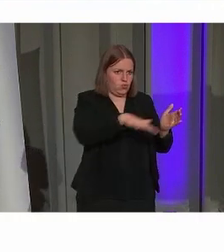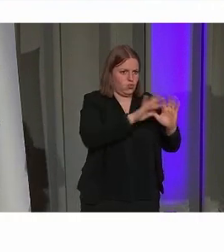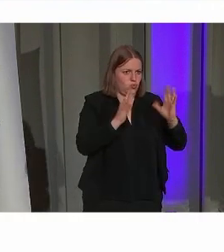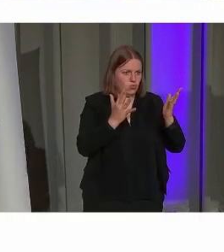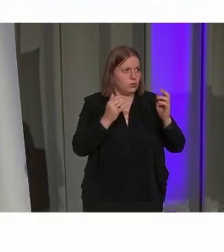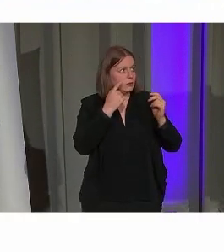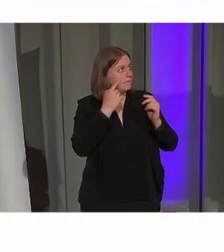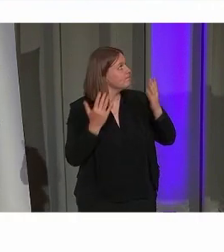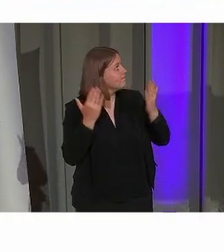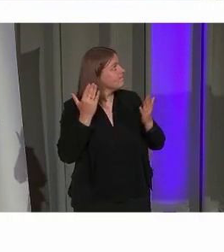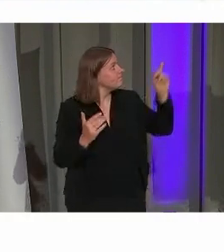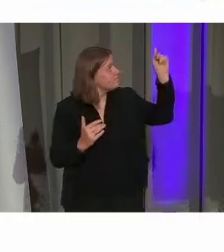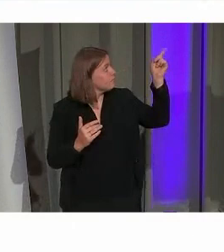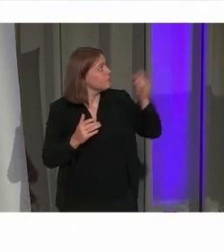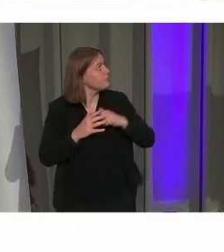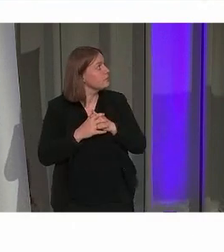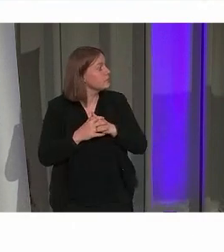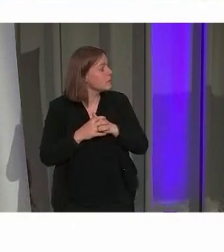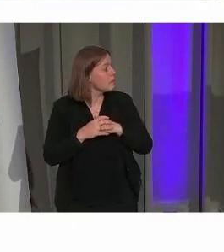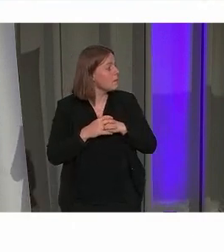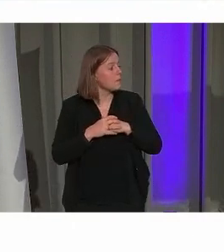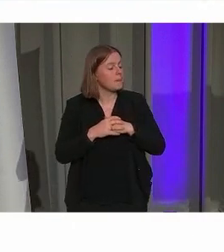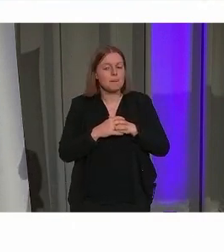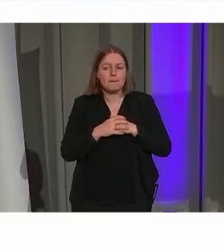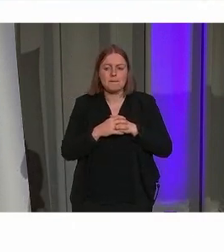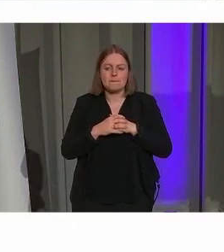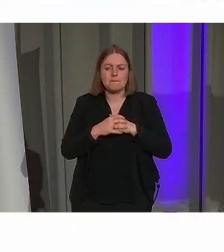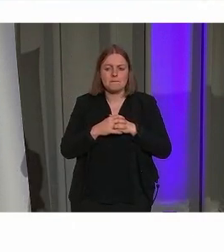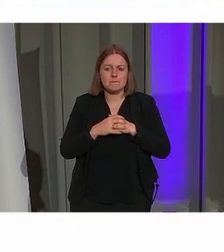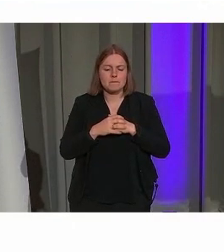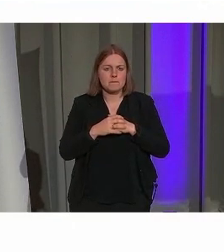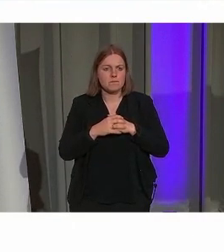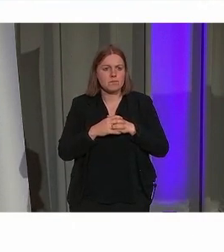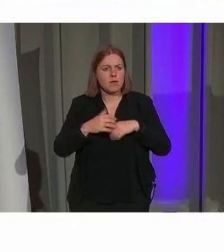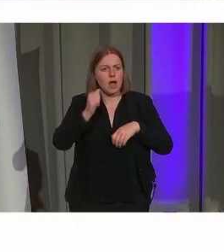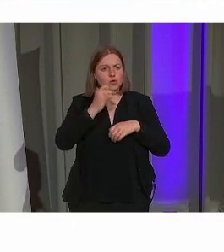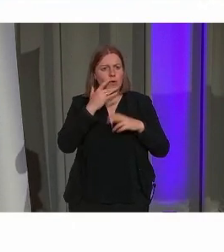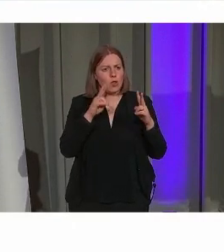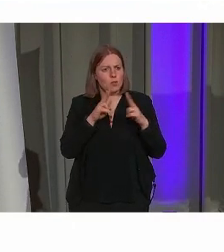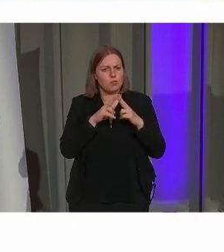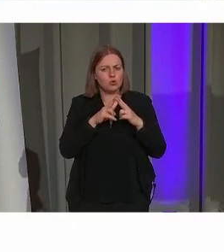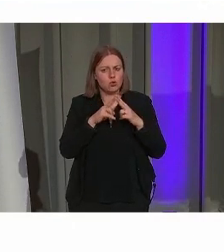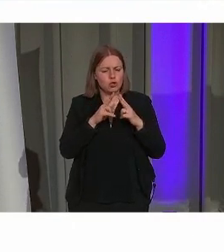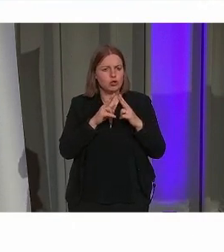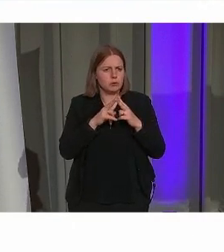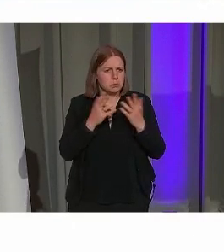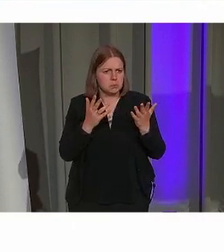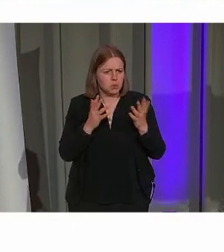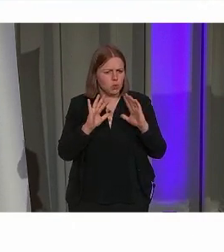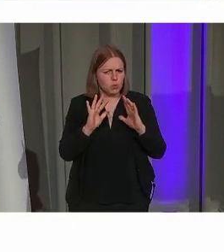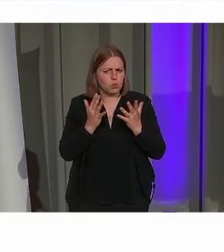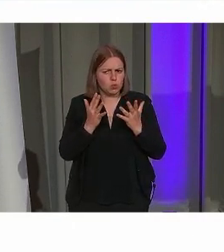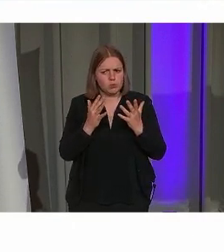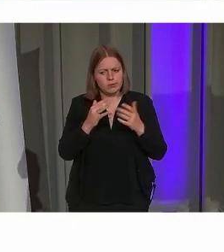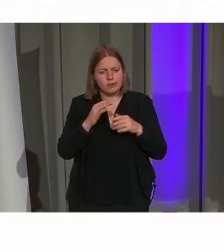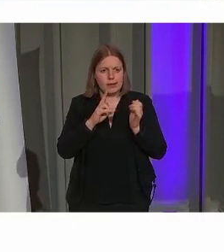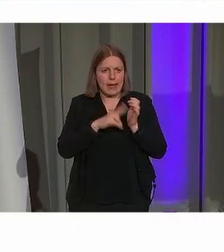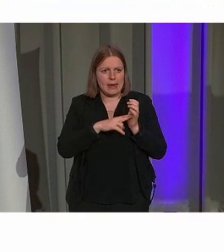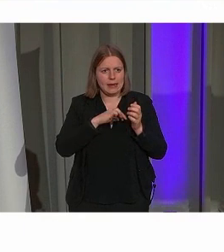Well, but now the visit you can divide in